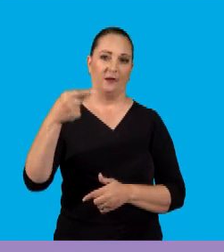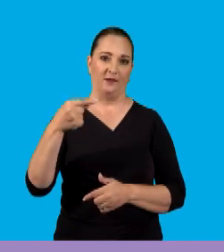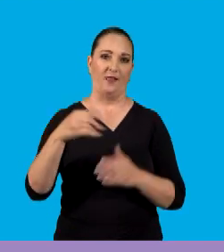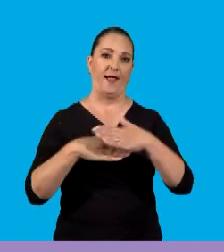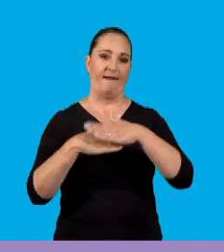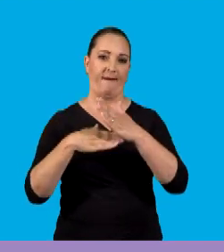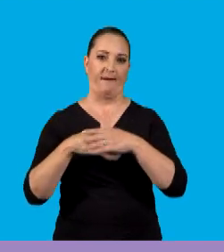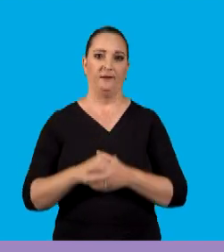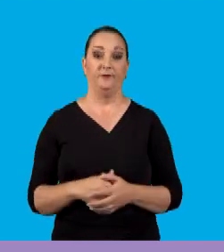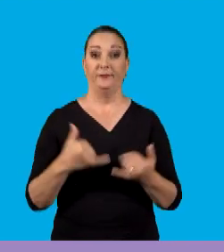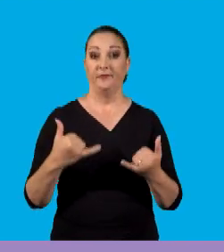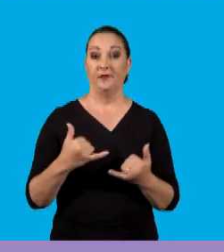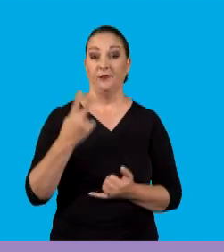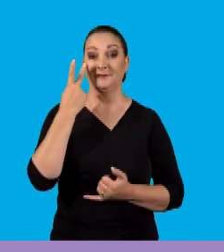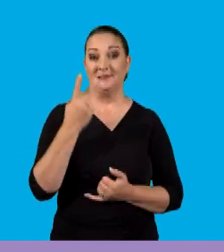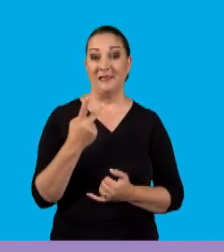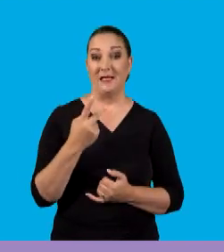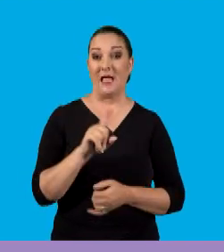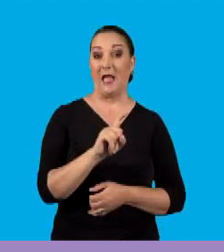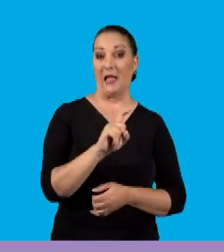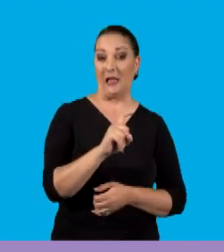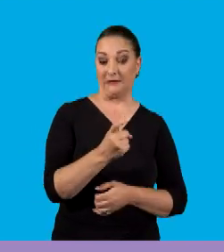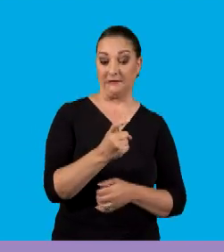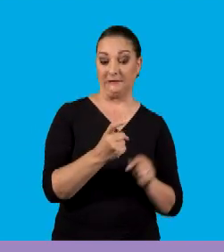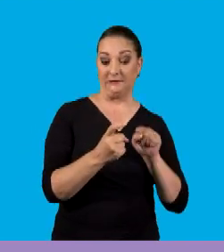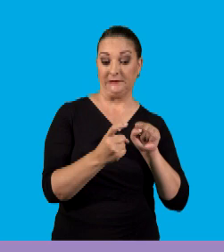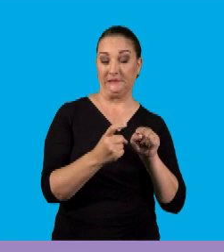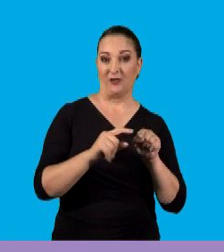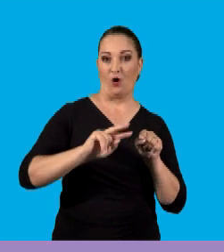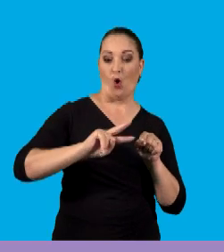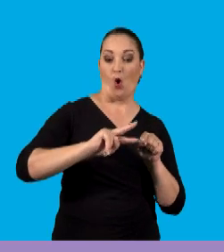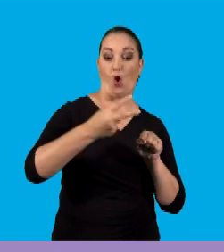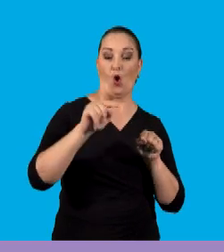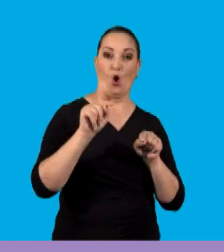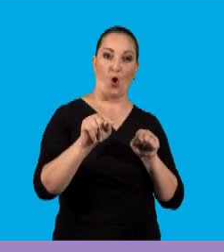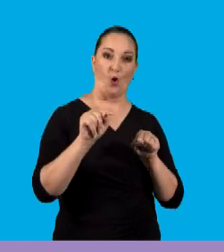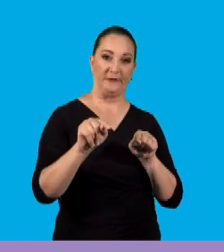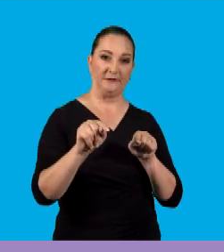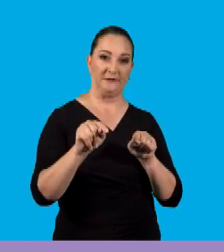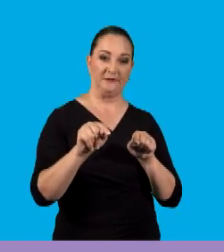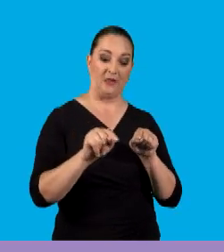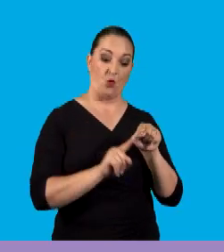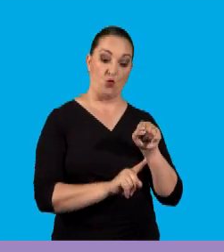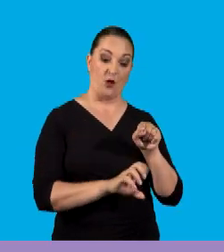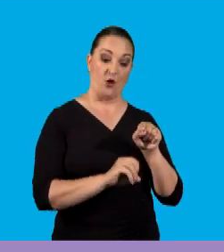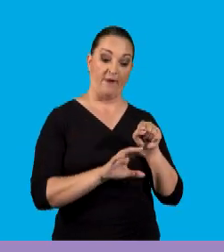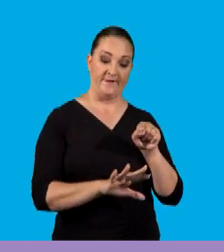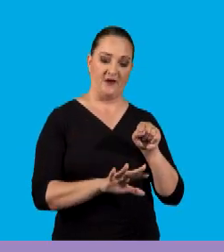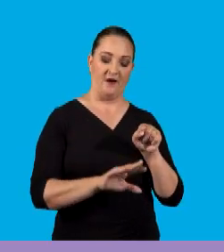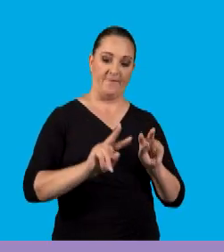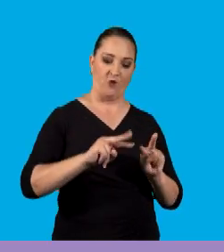Look at angle X, and angle X is opposite that angle here, and therefore if X